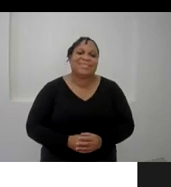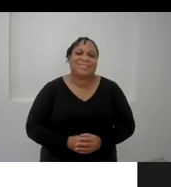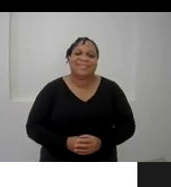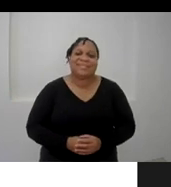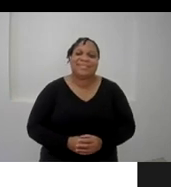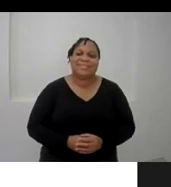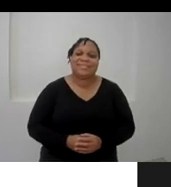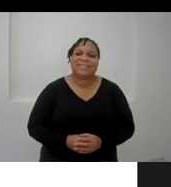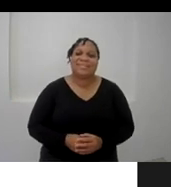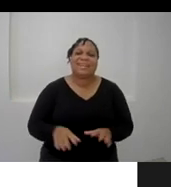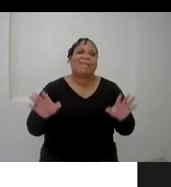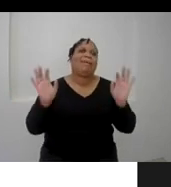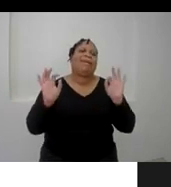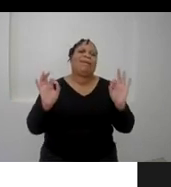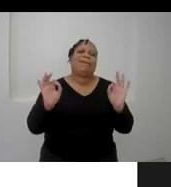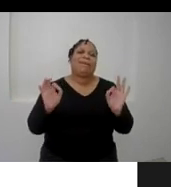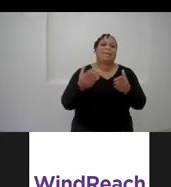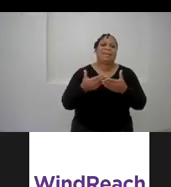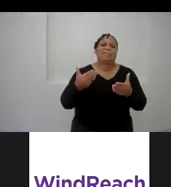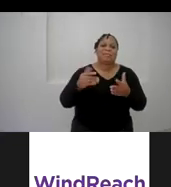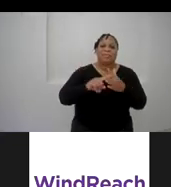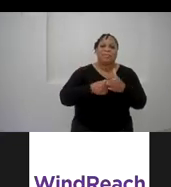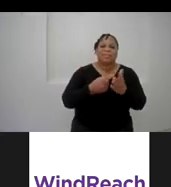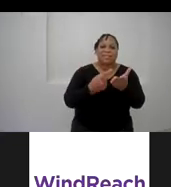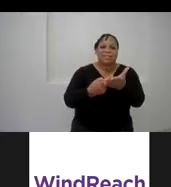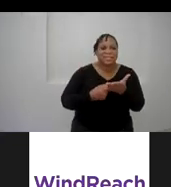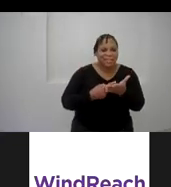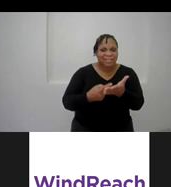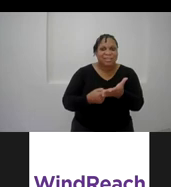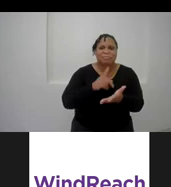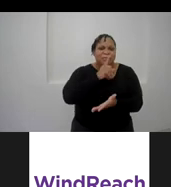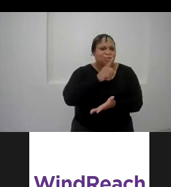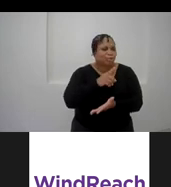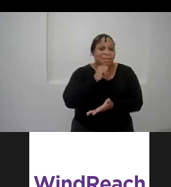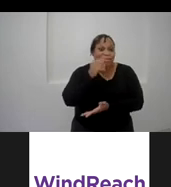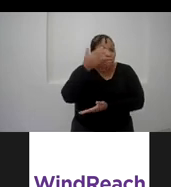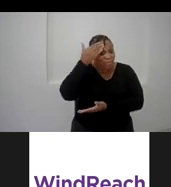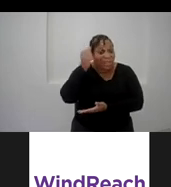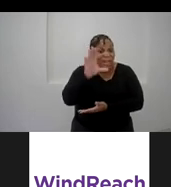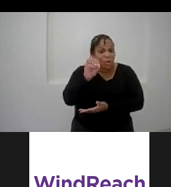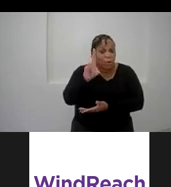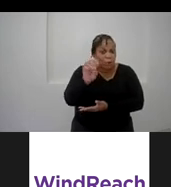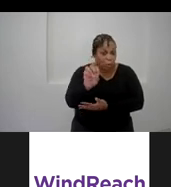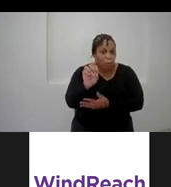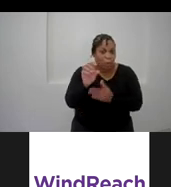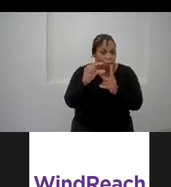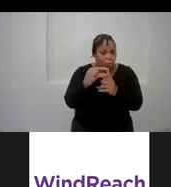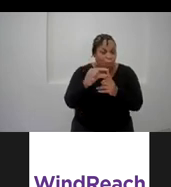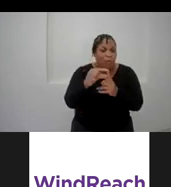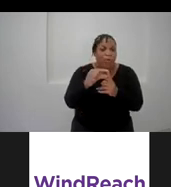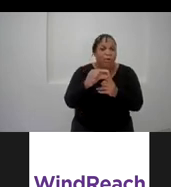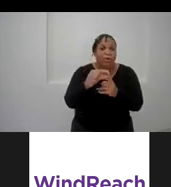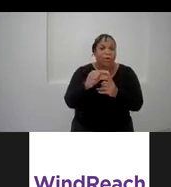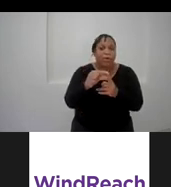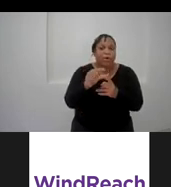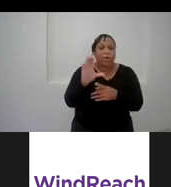Fabulous. Before we start a discussion, I'm going to make sure I don't forget our code word this time. So our